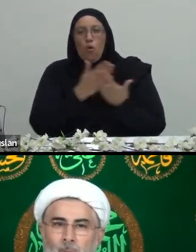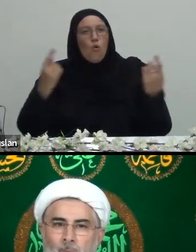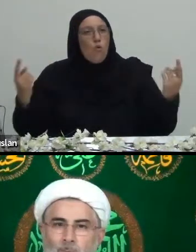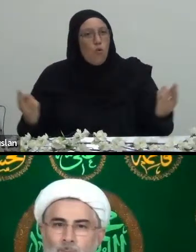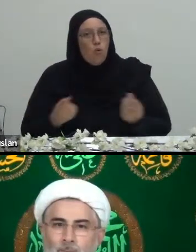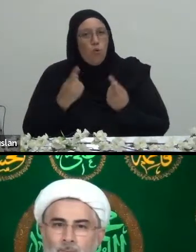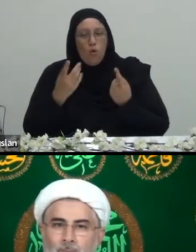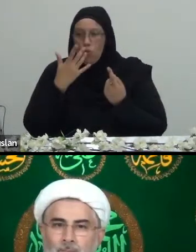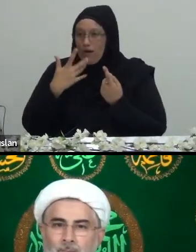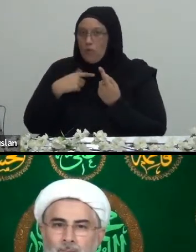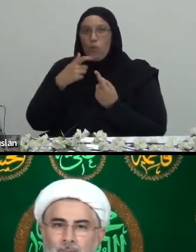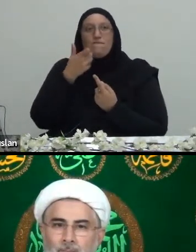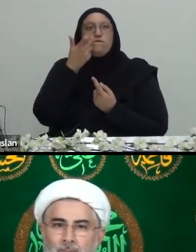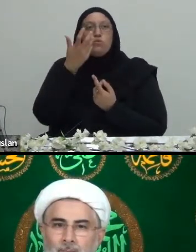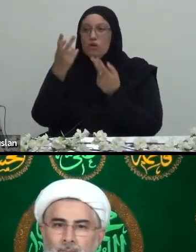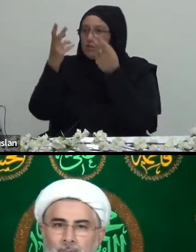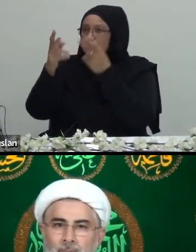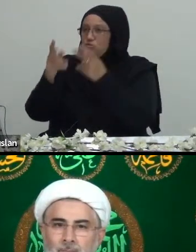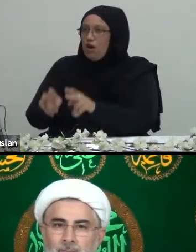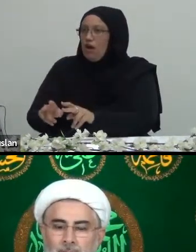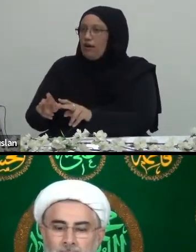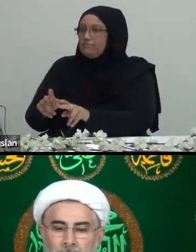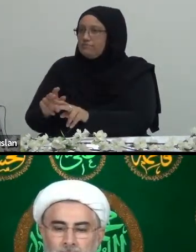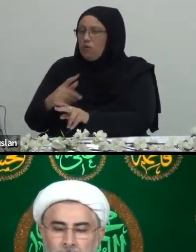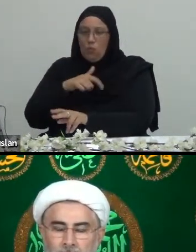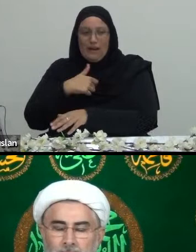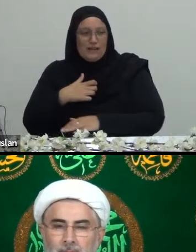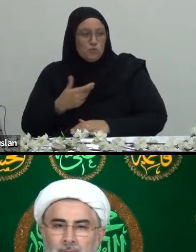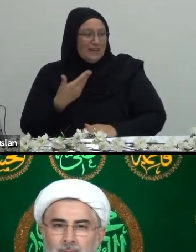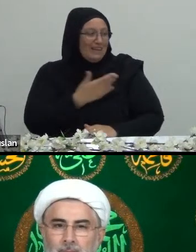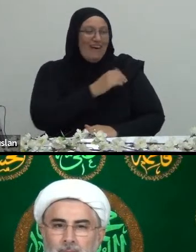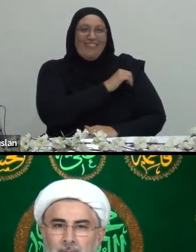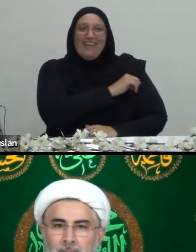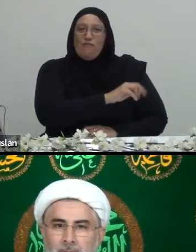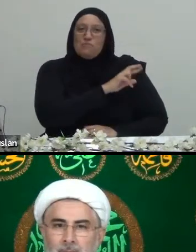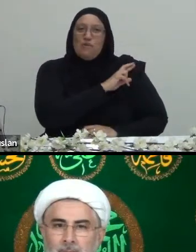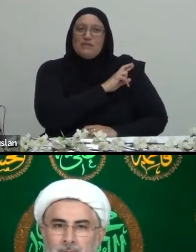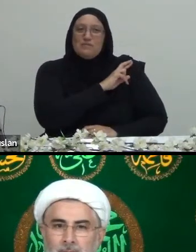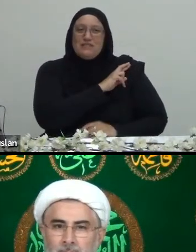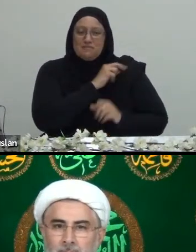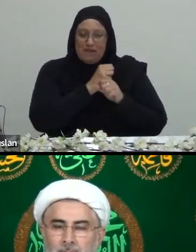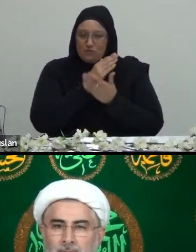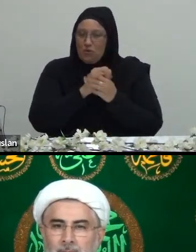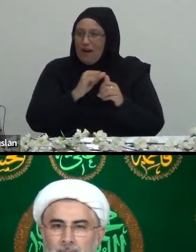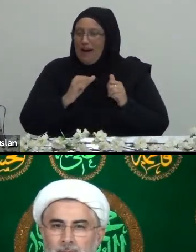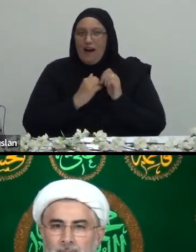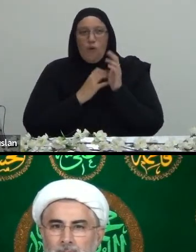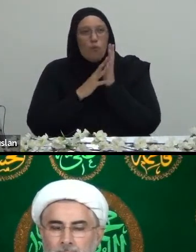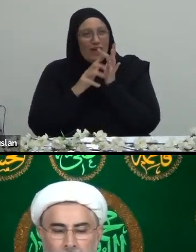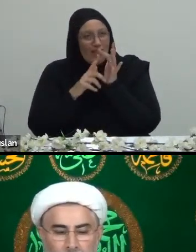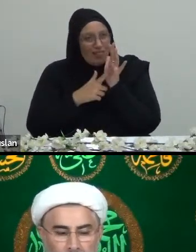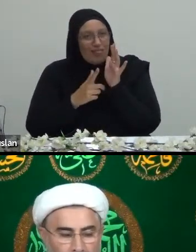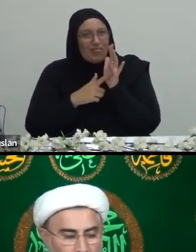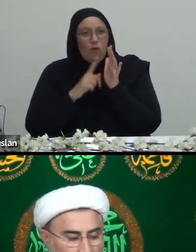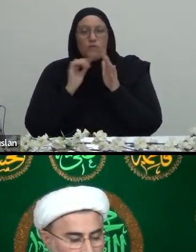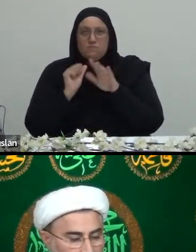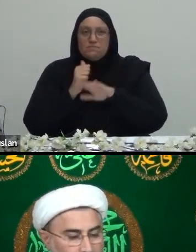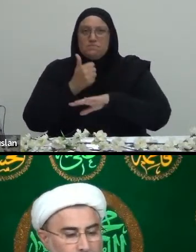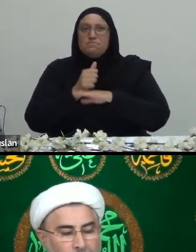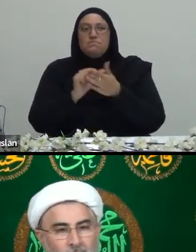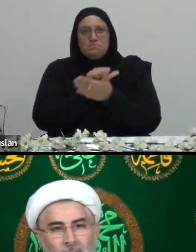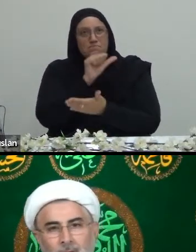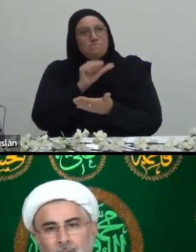leave behind, in making sure that our will and our estate is going to be executed properly. With that